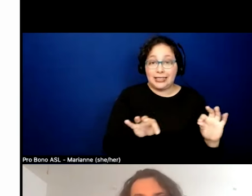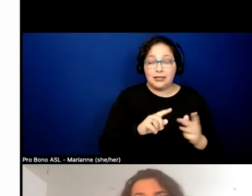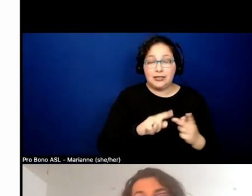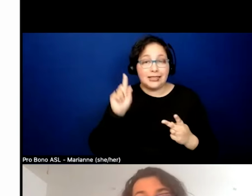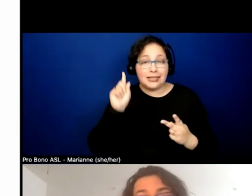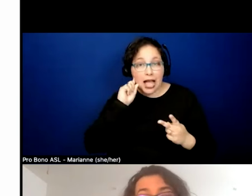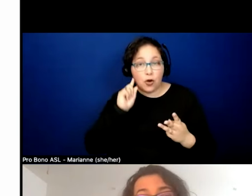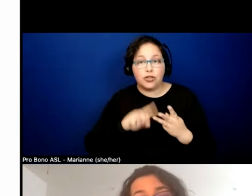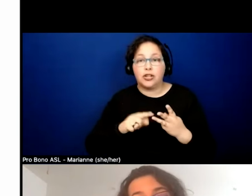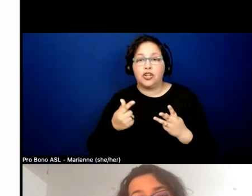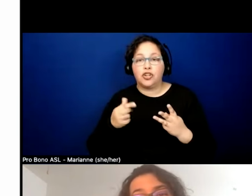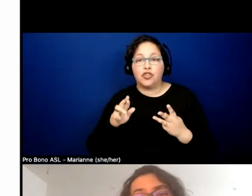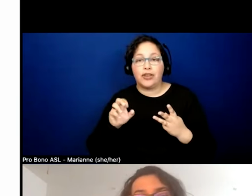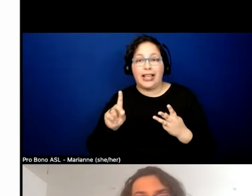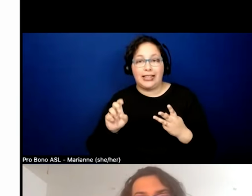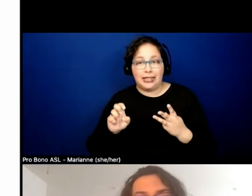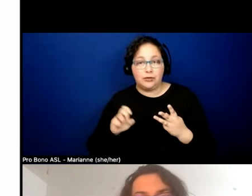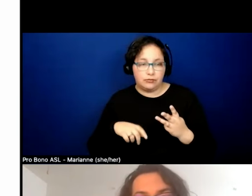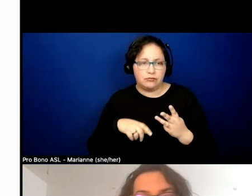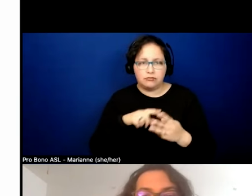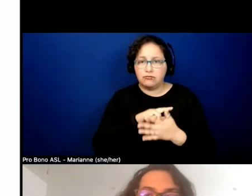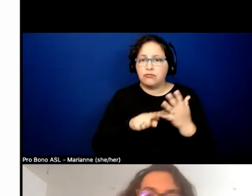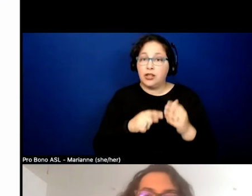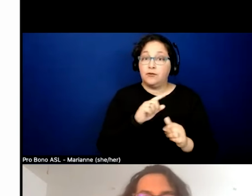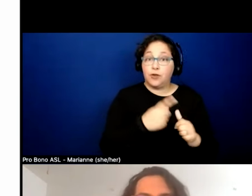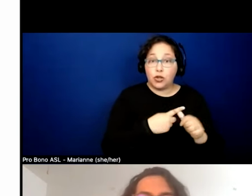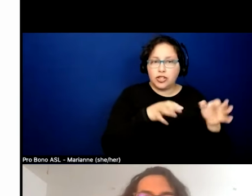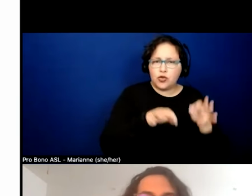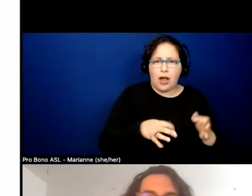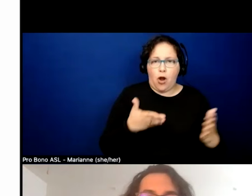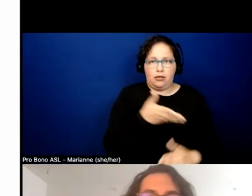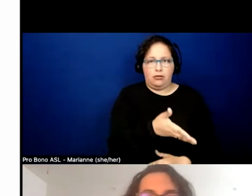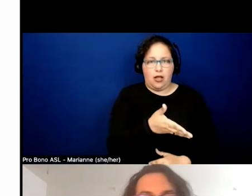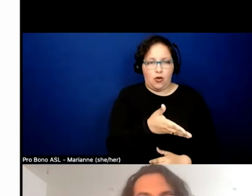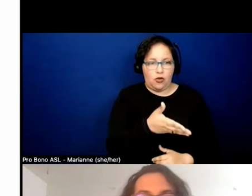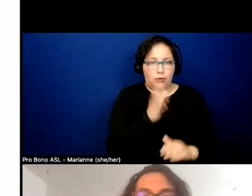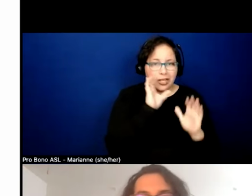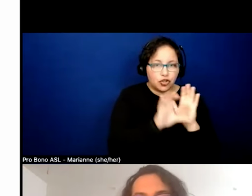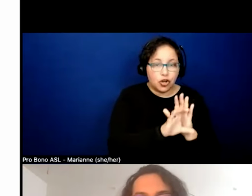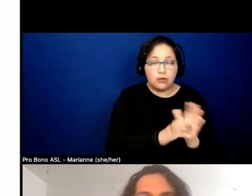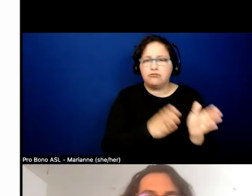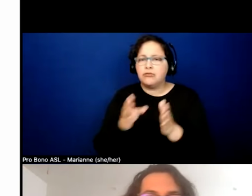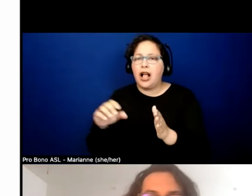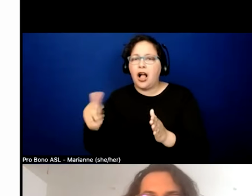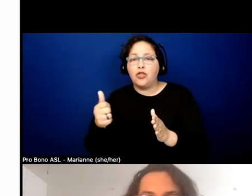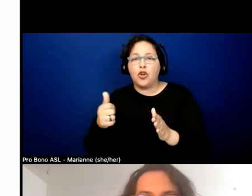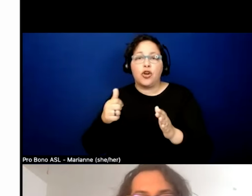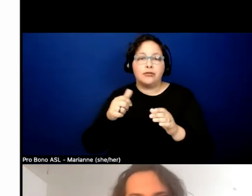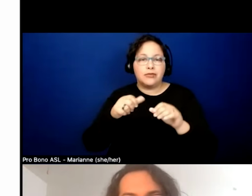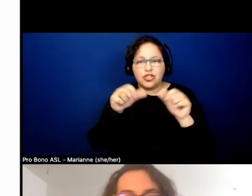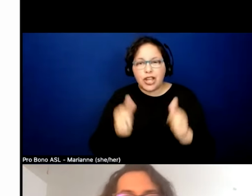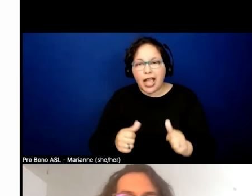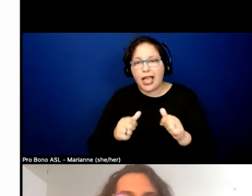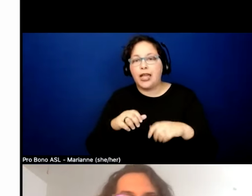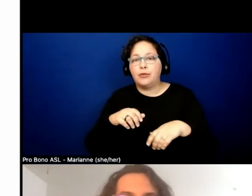The first ones describe what is on the canvas, and the third one kind of sonified the movement of shapes by changing pitch and